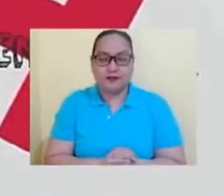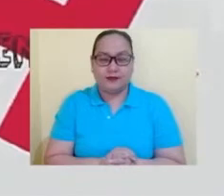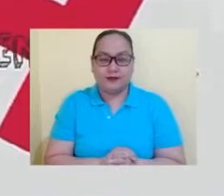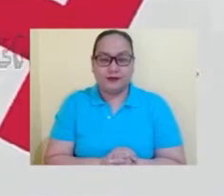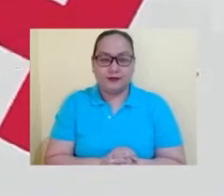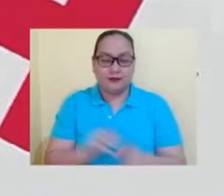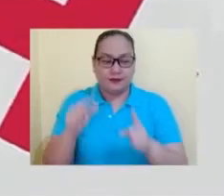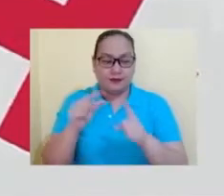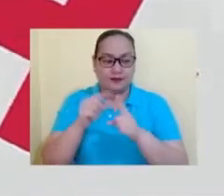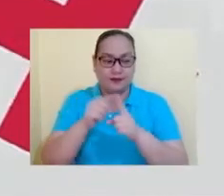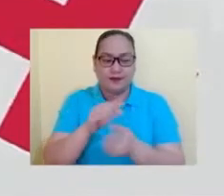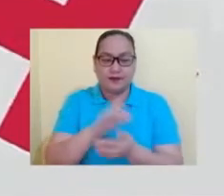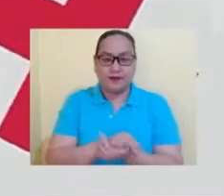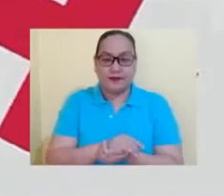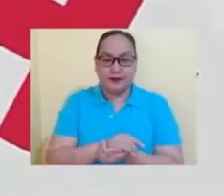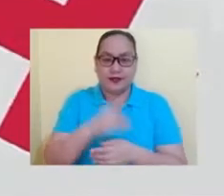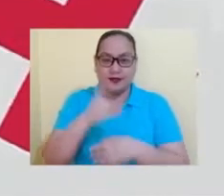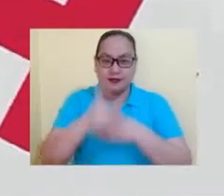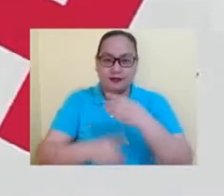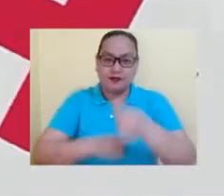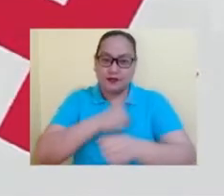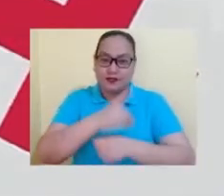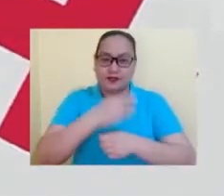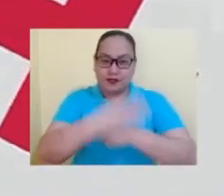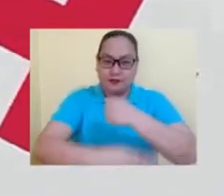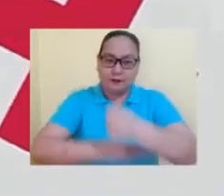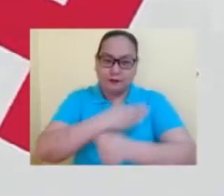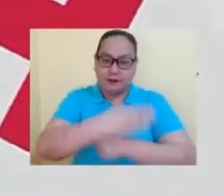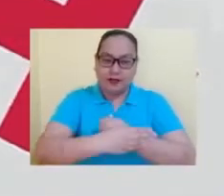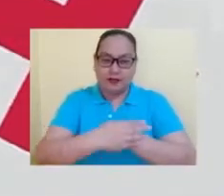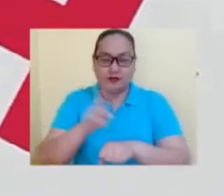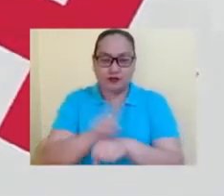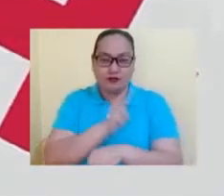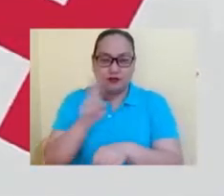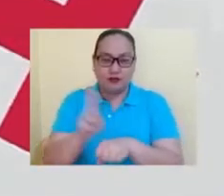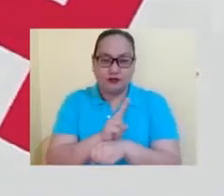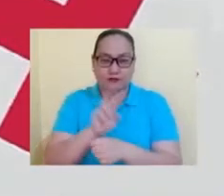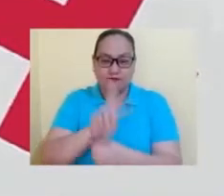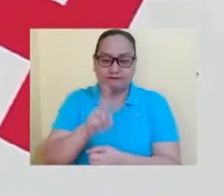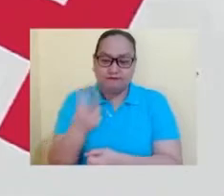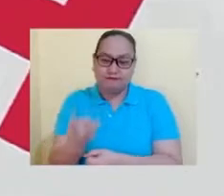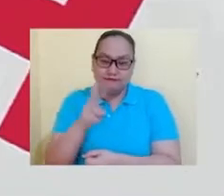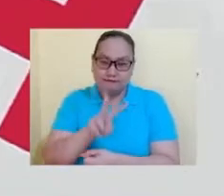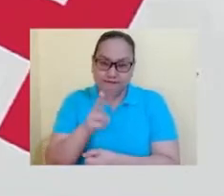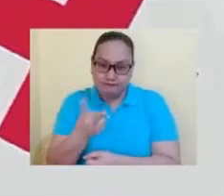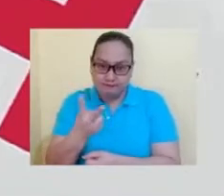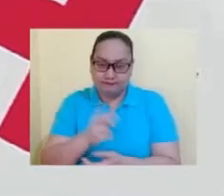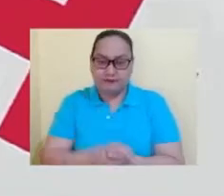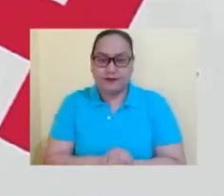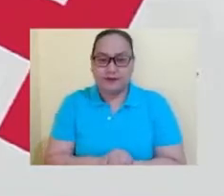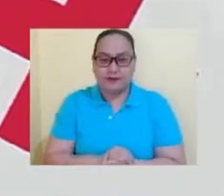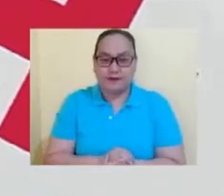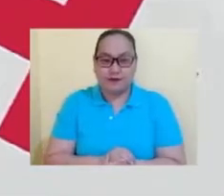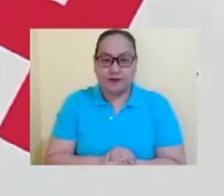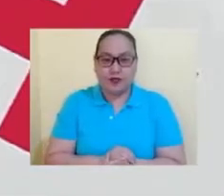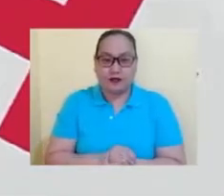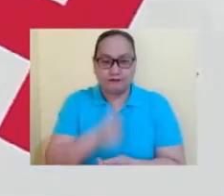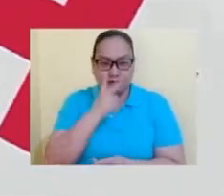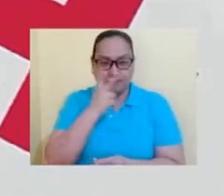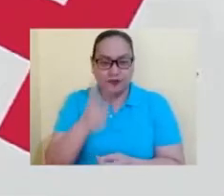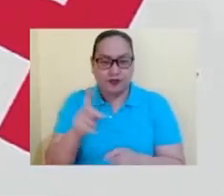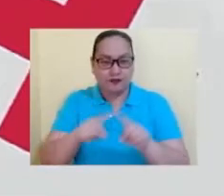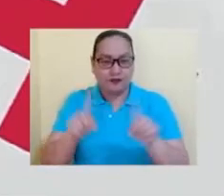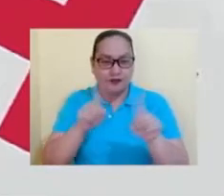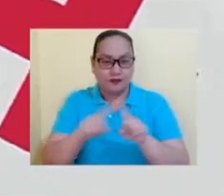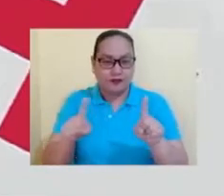The terms dressing and bandage are often used interchangeably. Let's find a difference